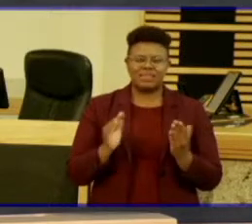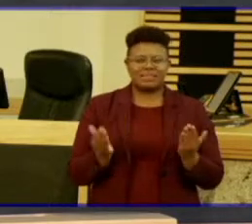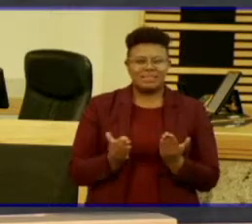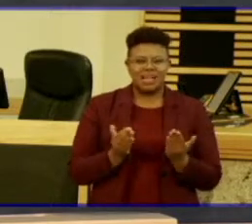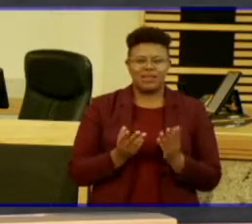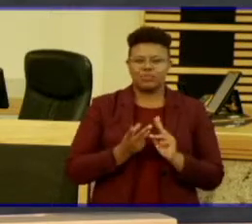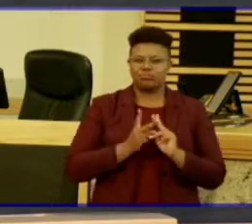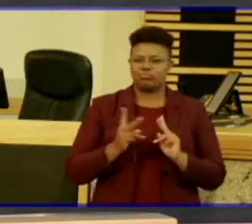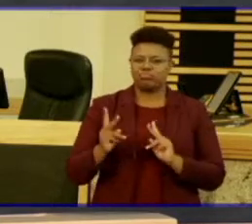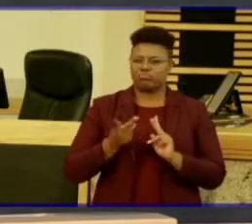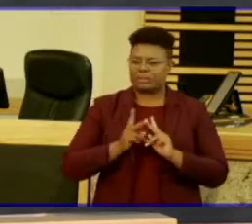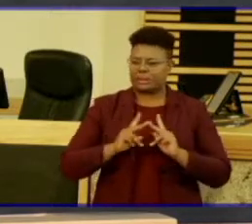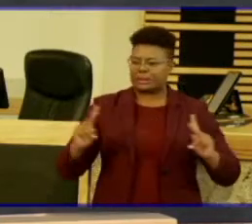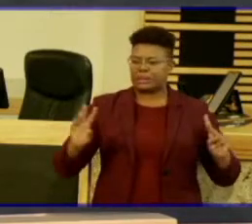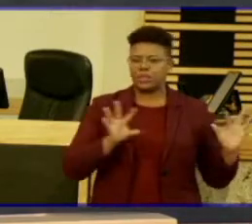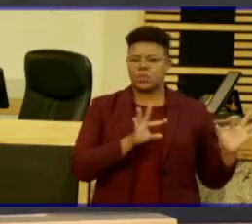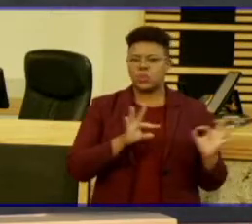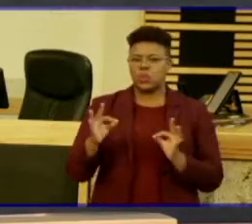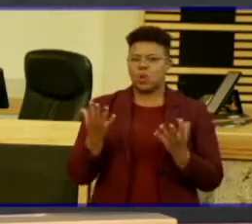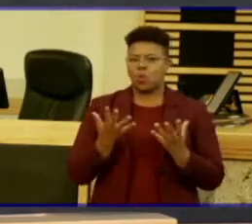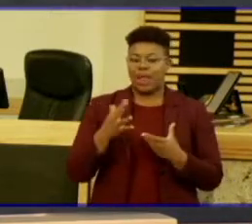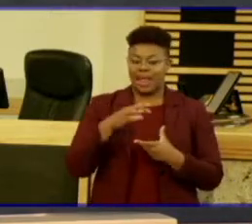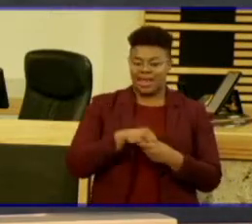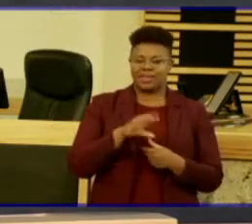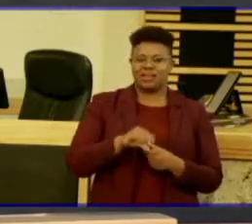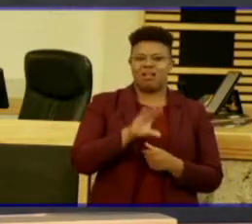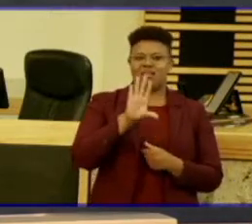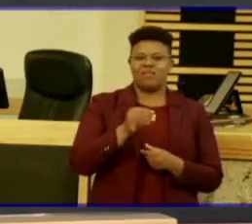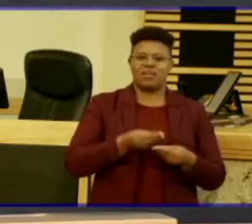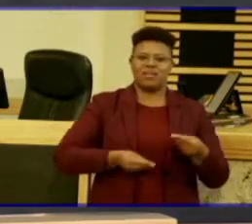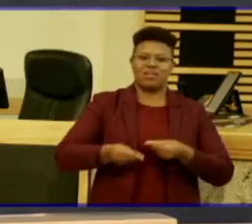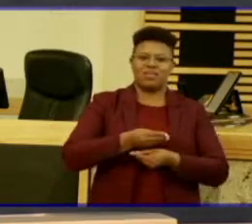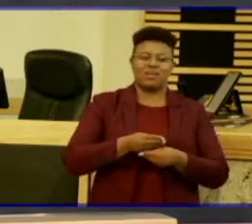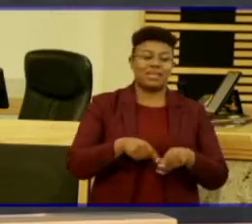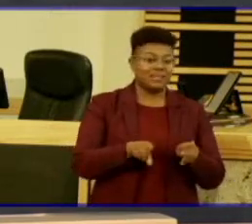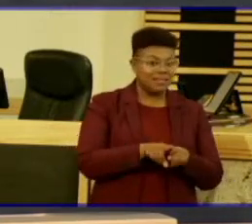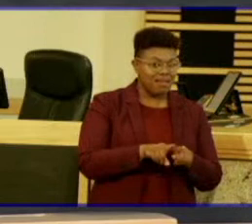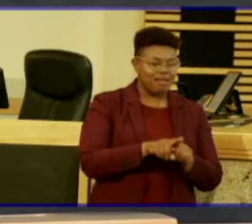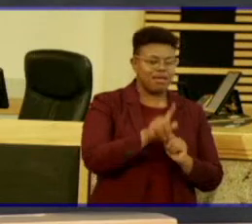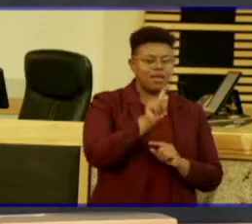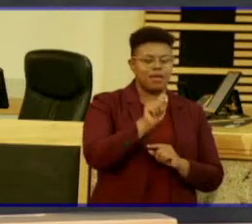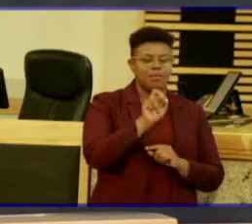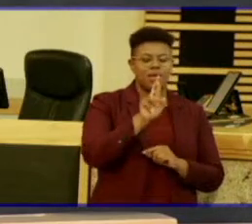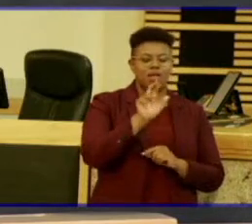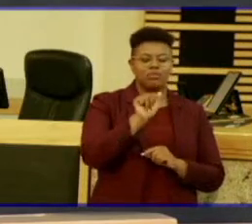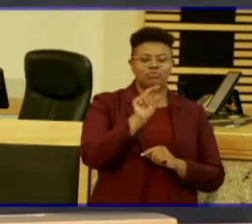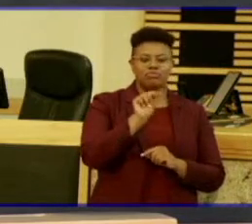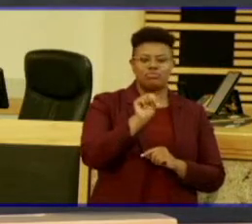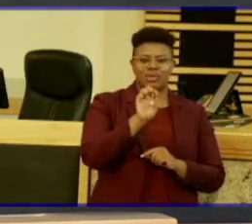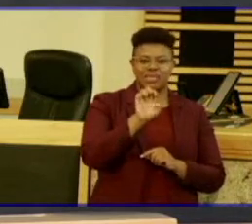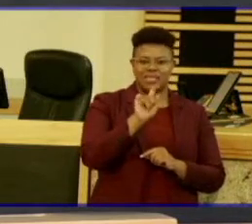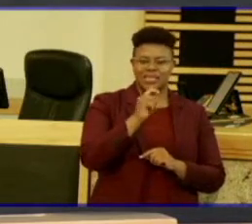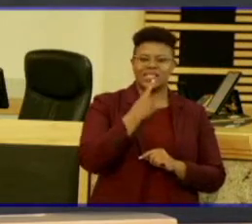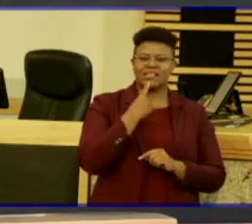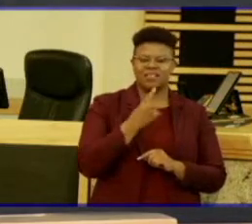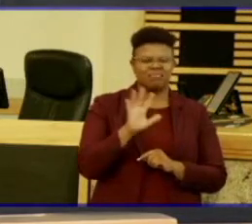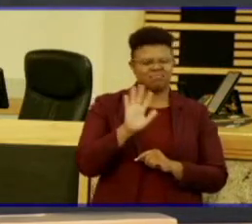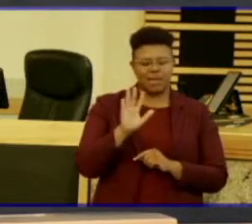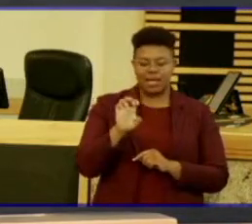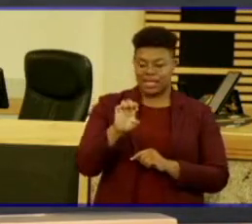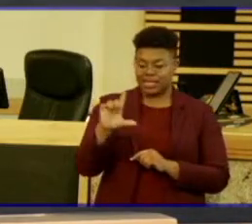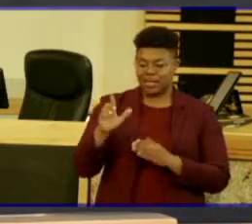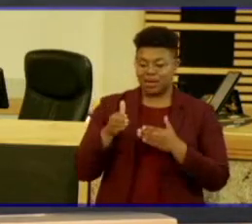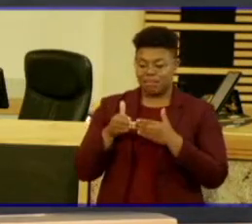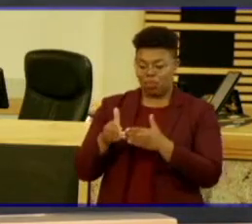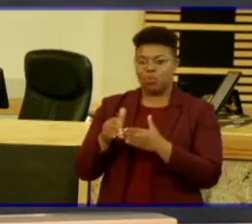of sectors in the South African economy. Transnet has committed to invest in the East London port to grow